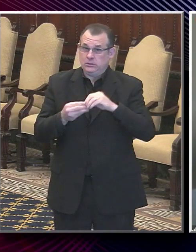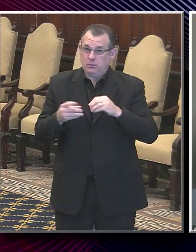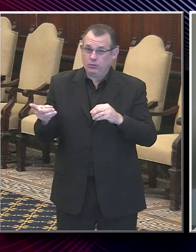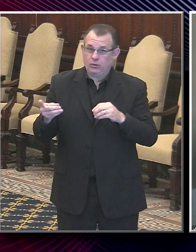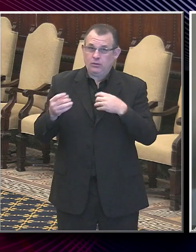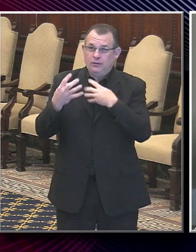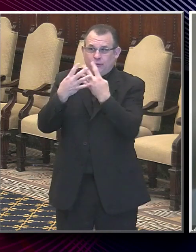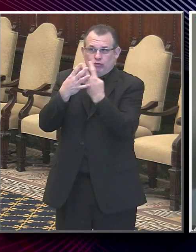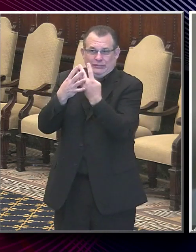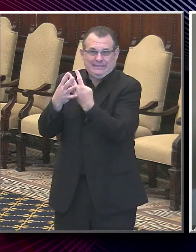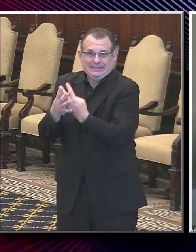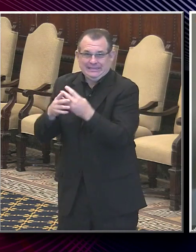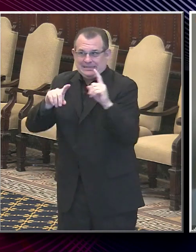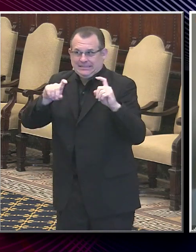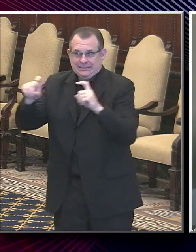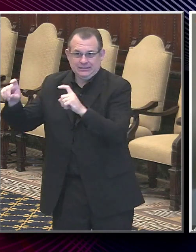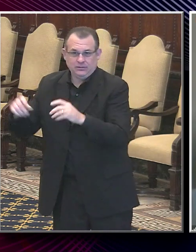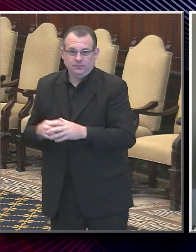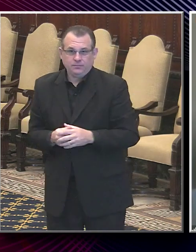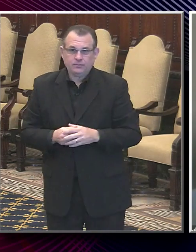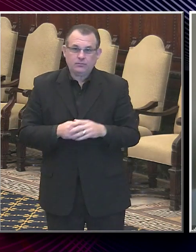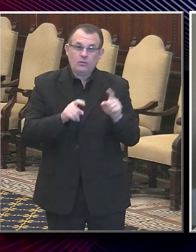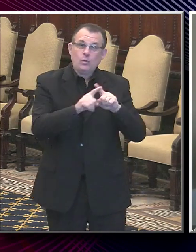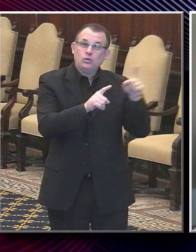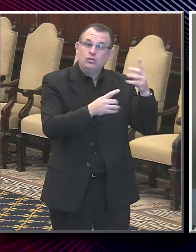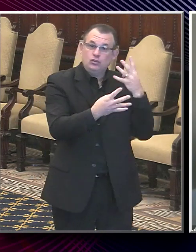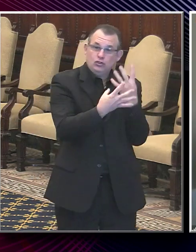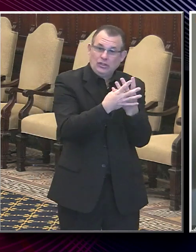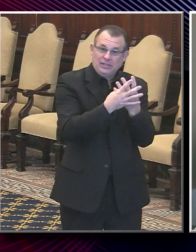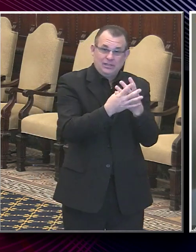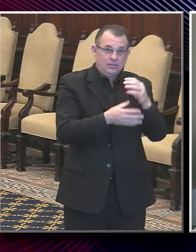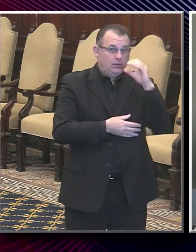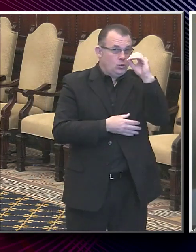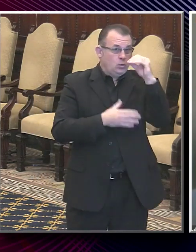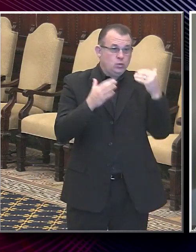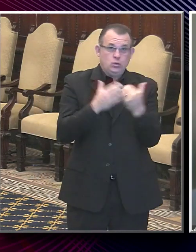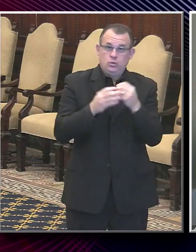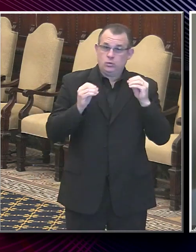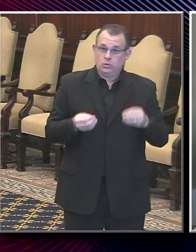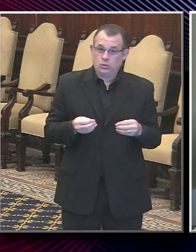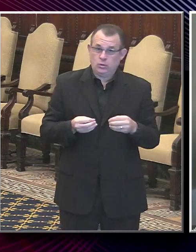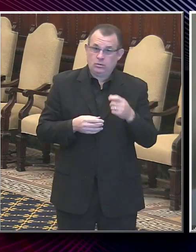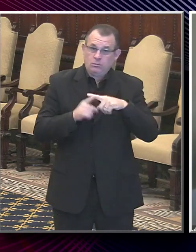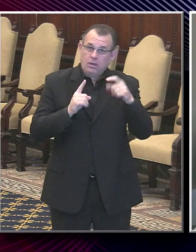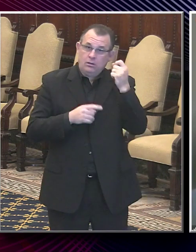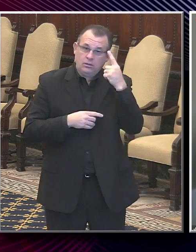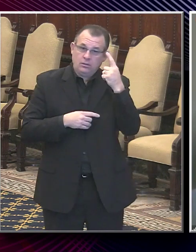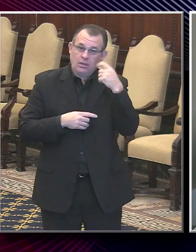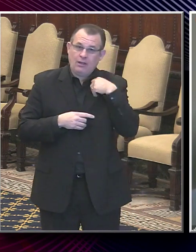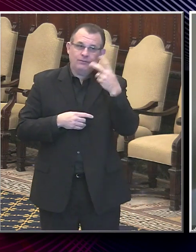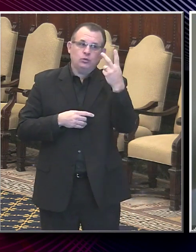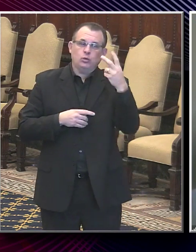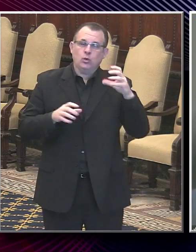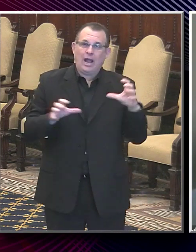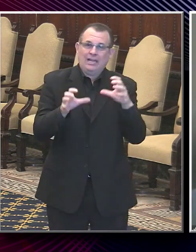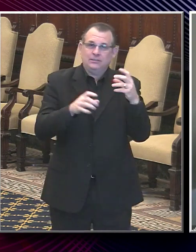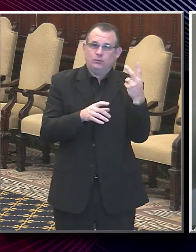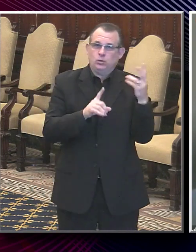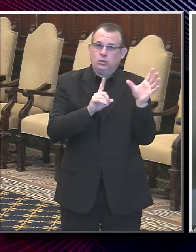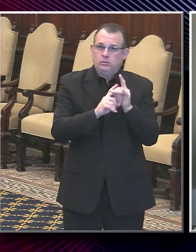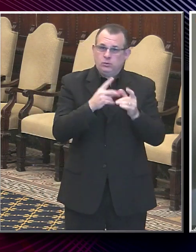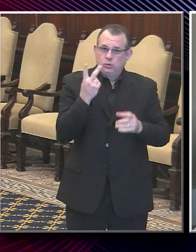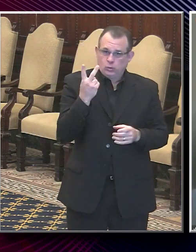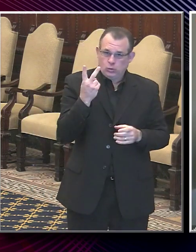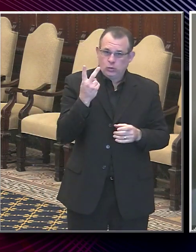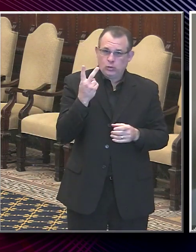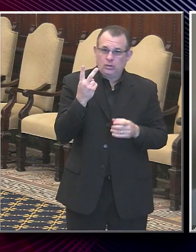asymptomatic residents. In the city's jail, there are 0 new cases since this time yesterday. Now, they are also doing screening of asymptomatic inmates, and we